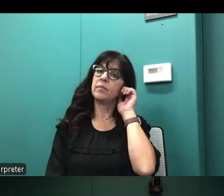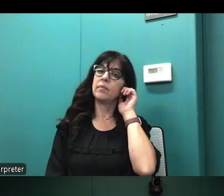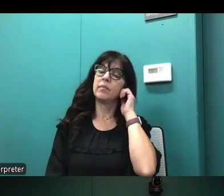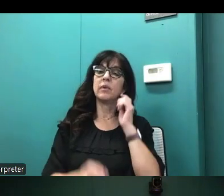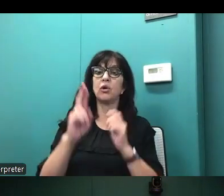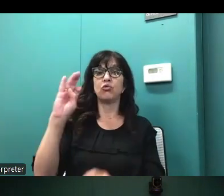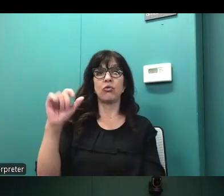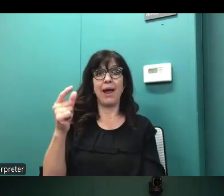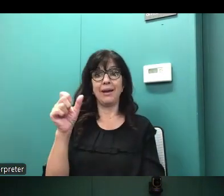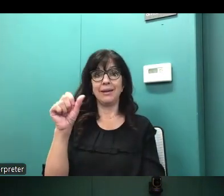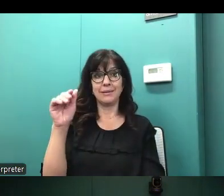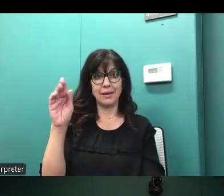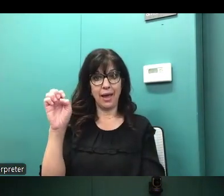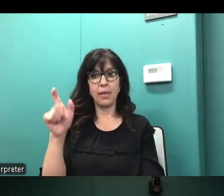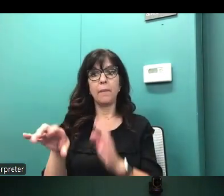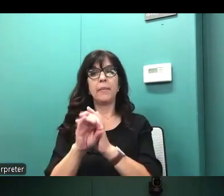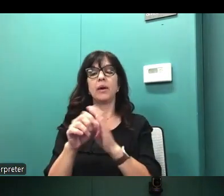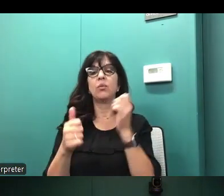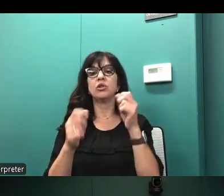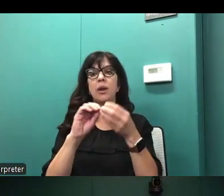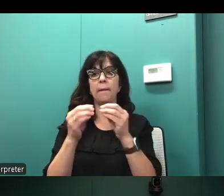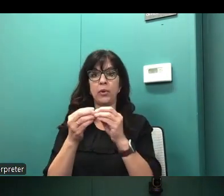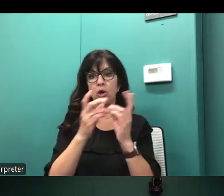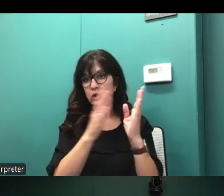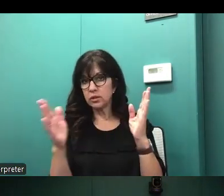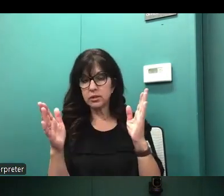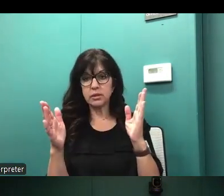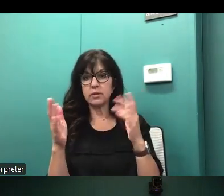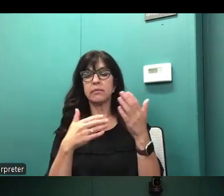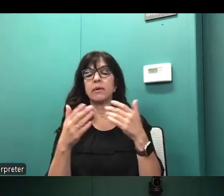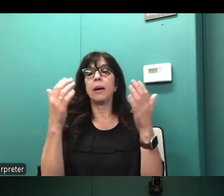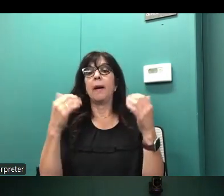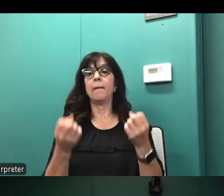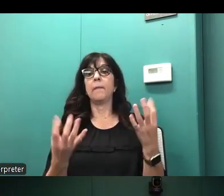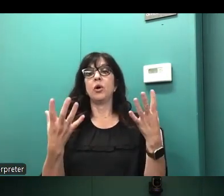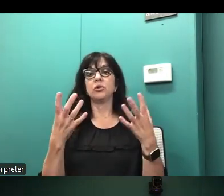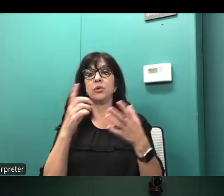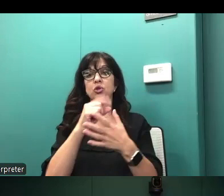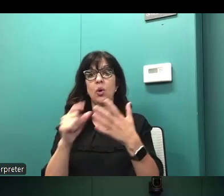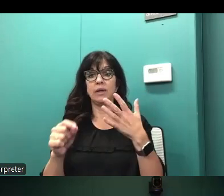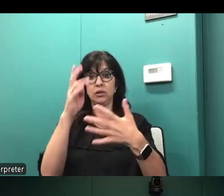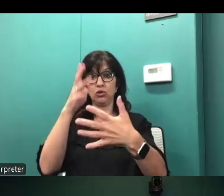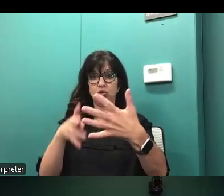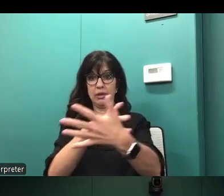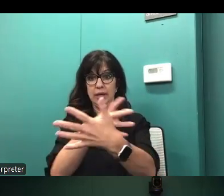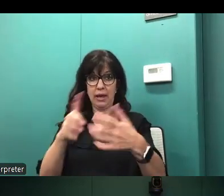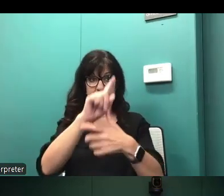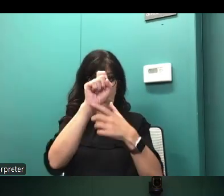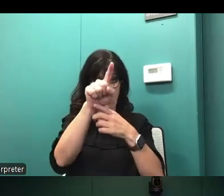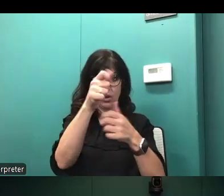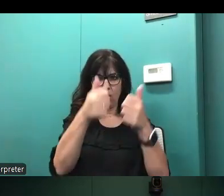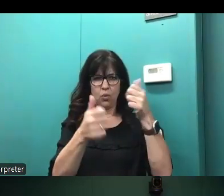rating scale, you choose what numbers you want, whatever. Multiple choice grid, so you have the question,